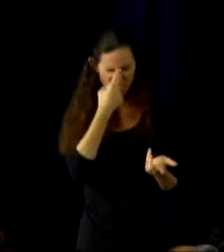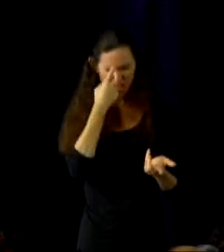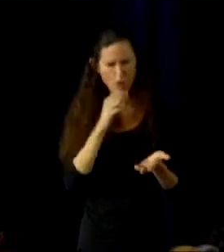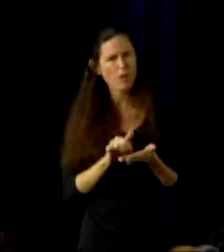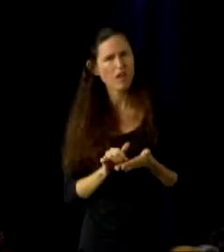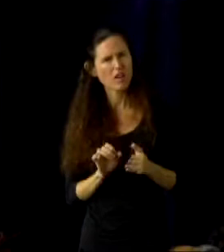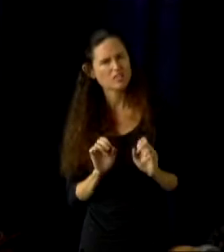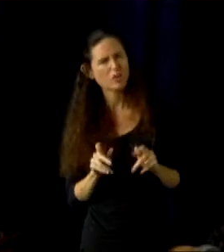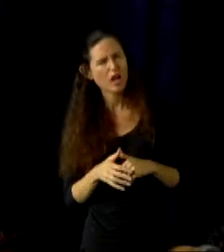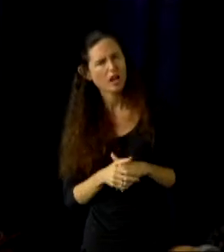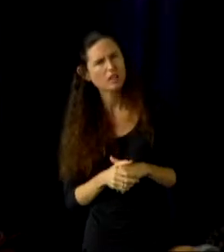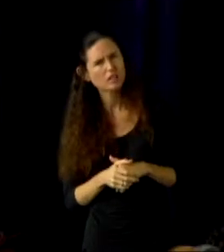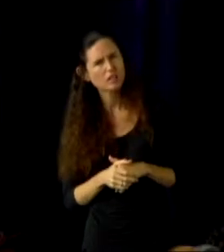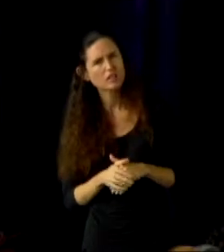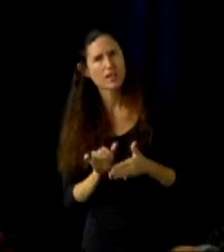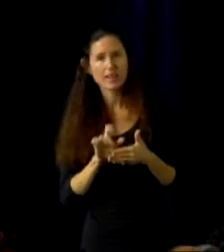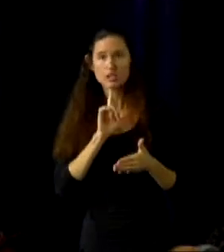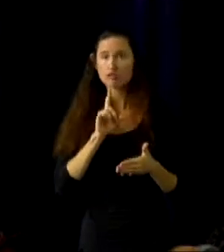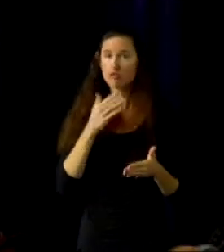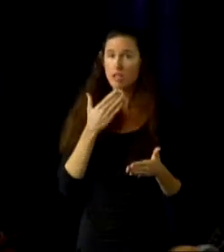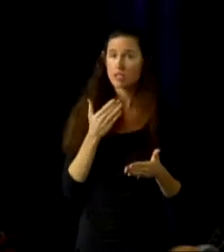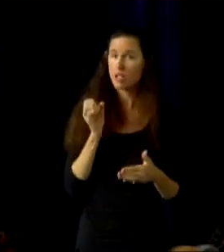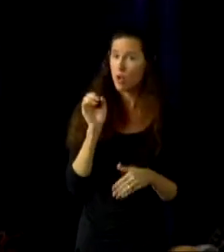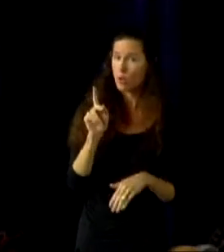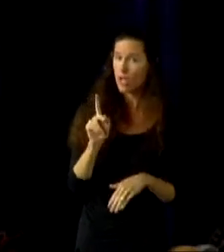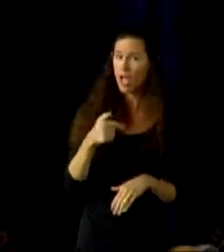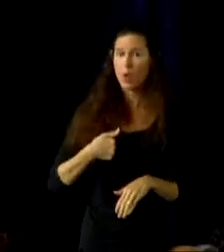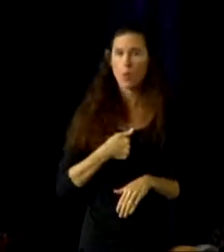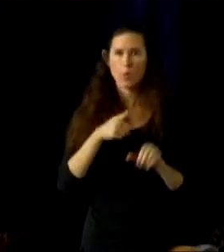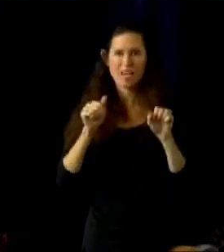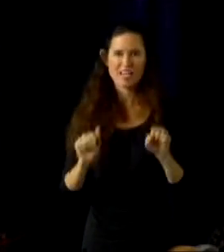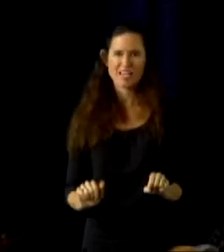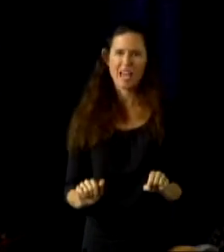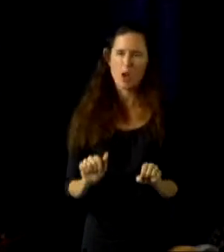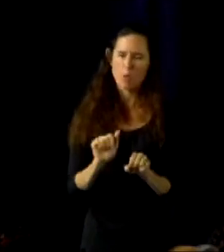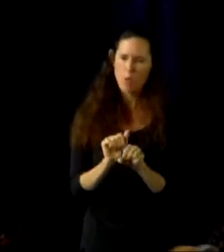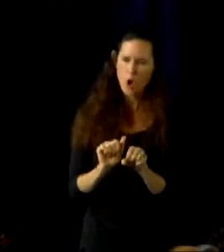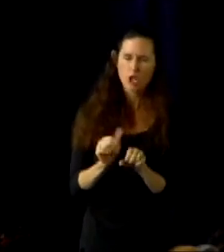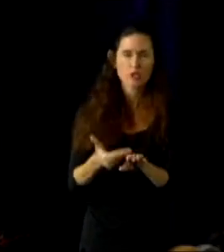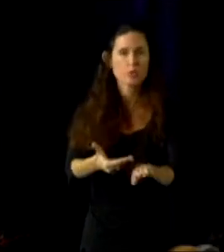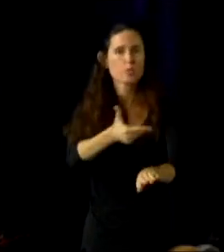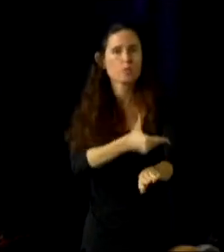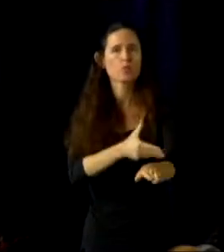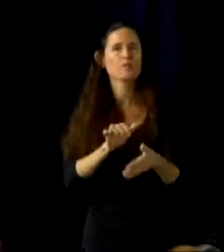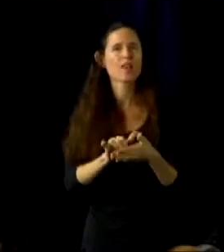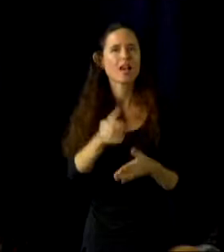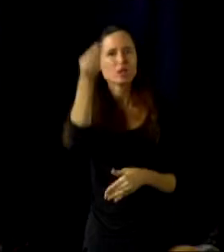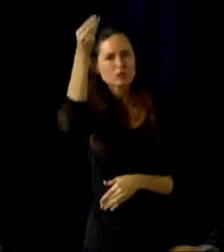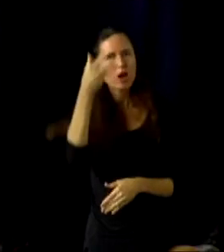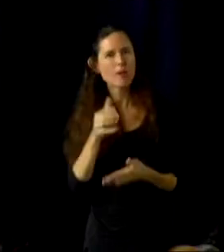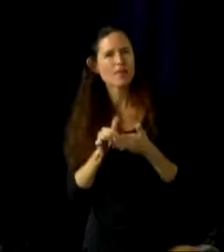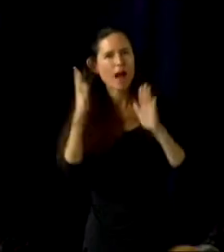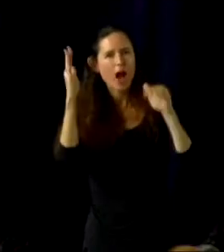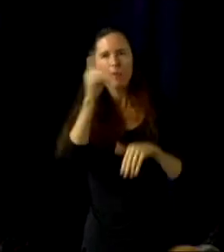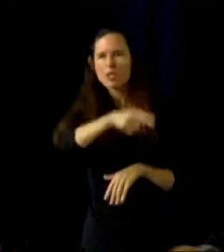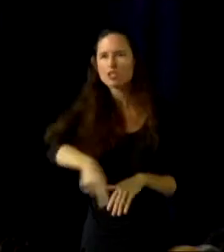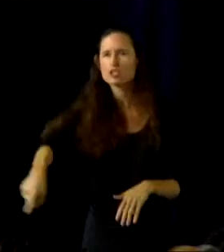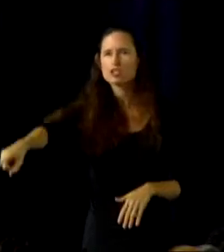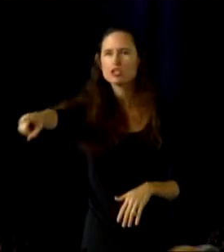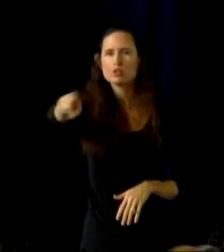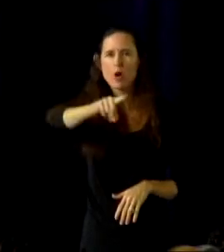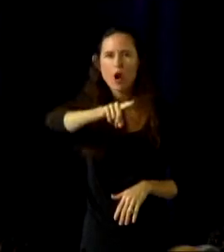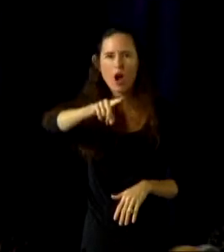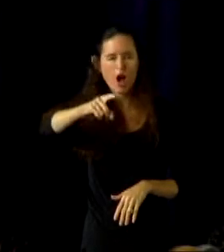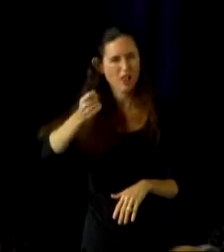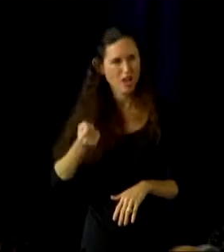okay. That's really okay, because we can work on that. But more than anything, it told me, and I hope that you all take it as a